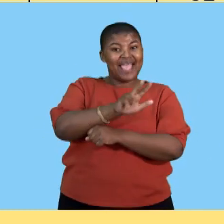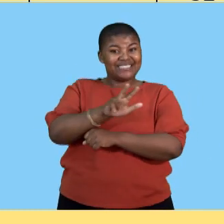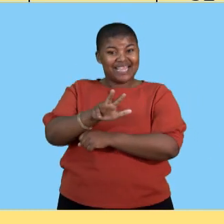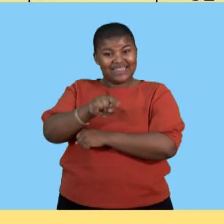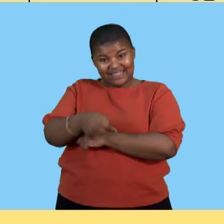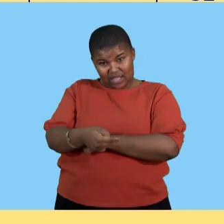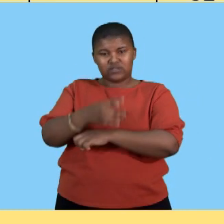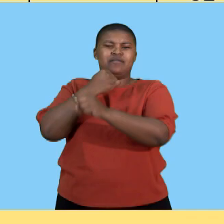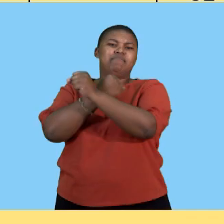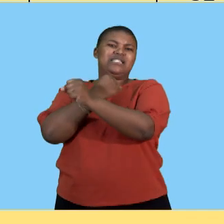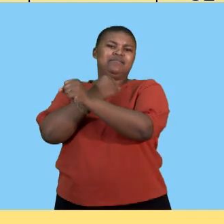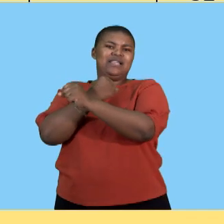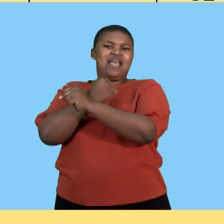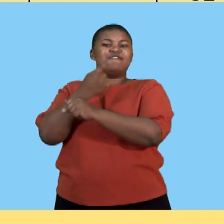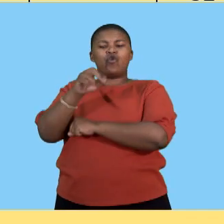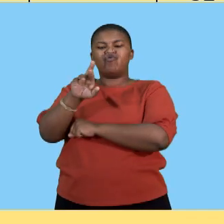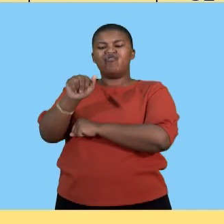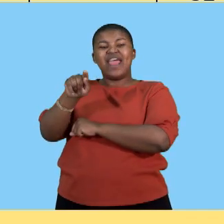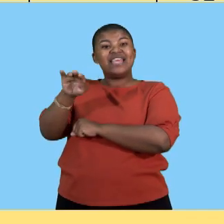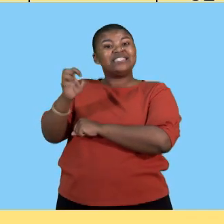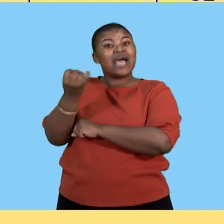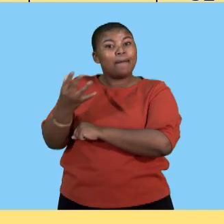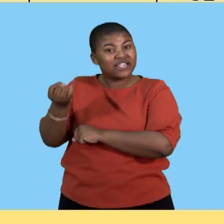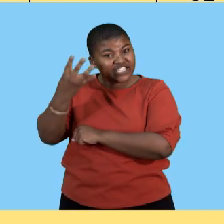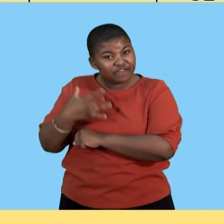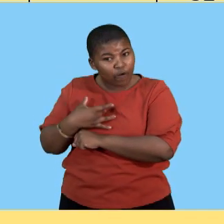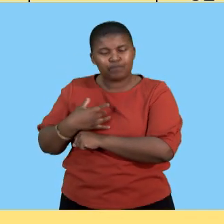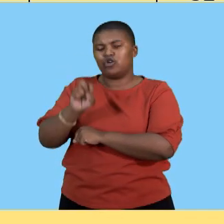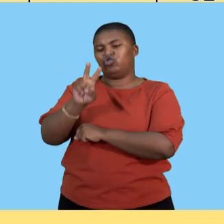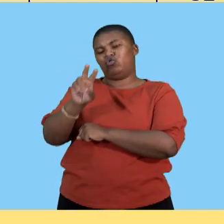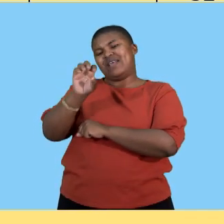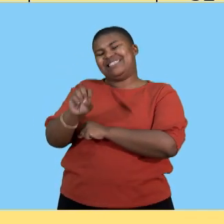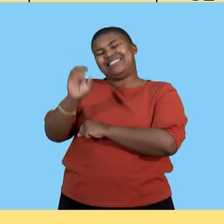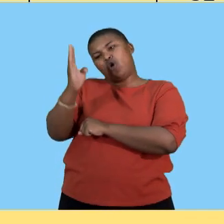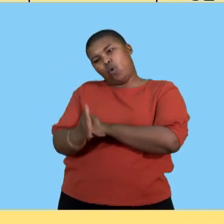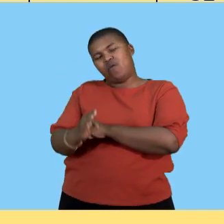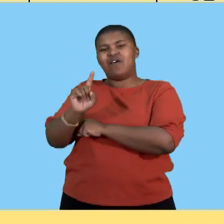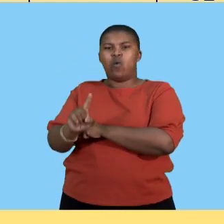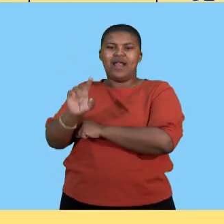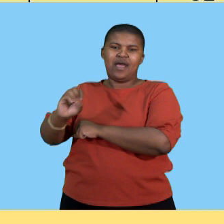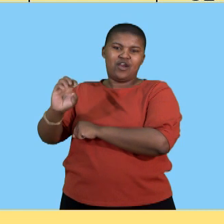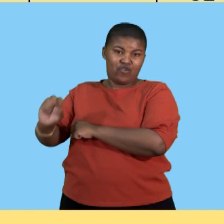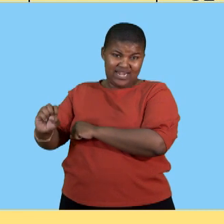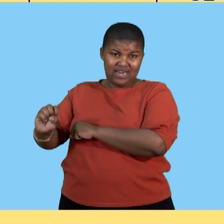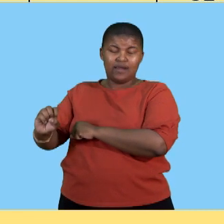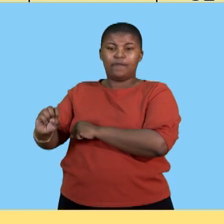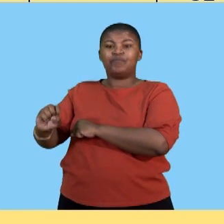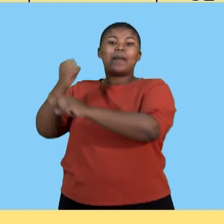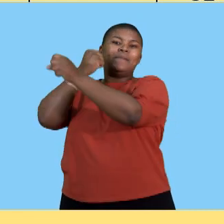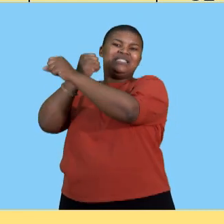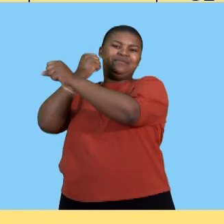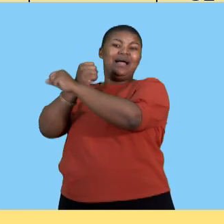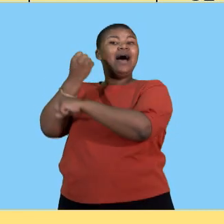the depreciation rate, which I'm given here, 20 over 100,